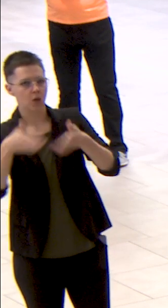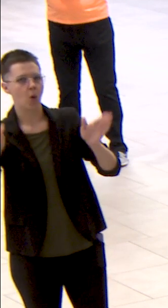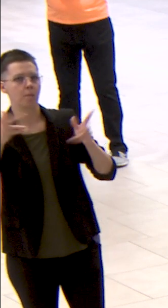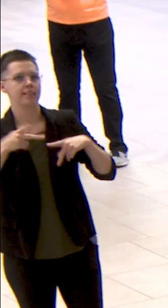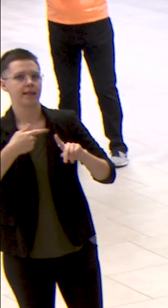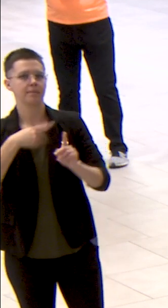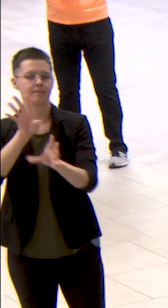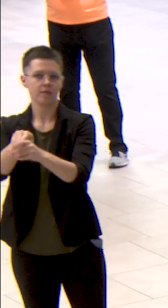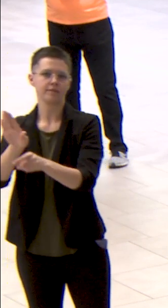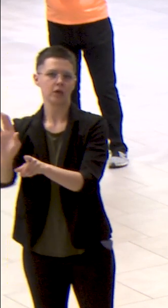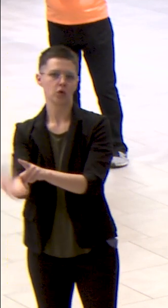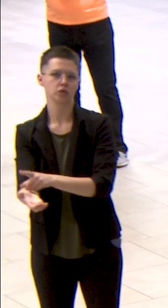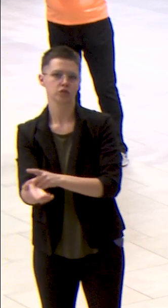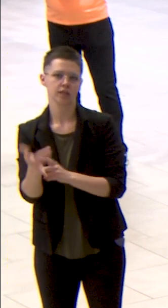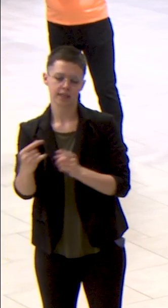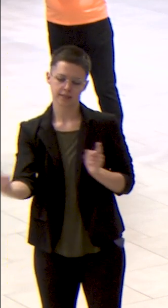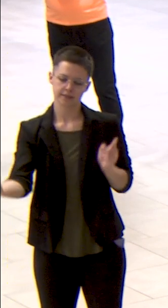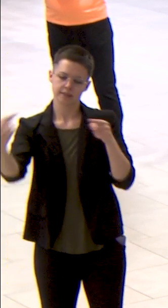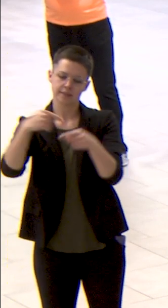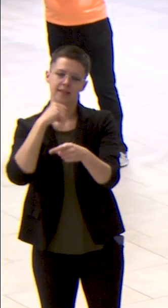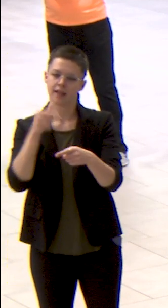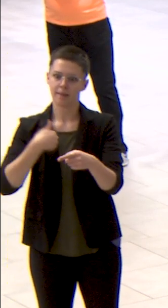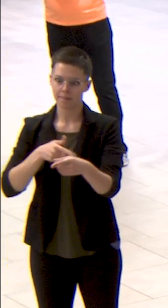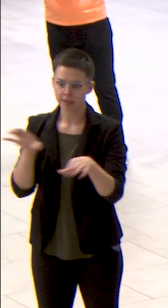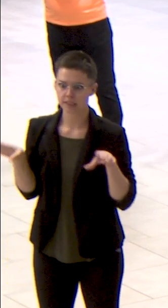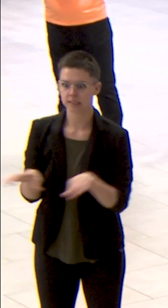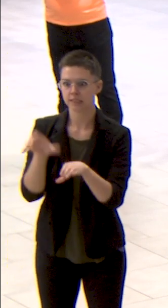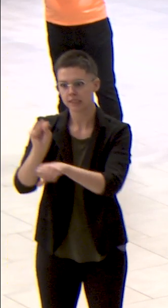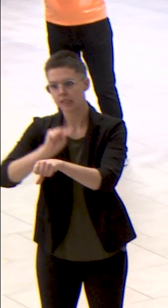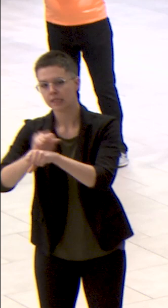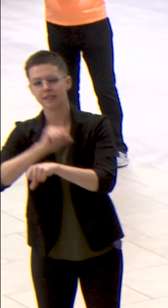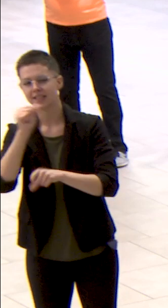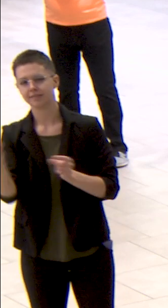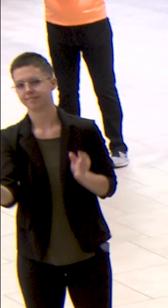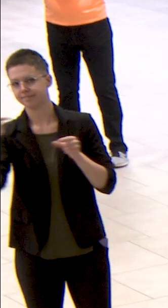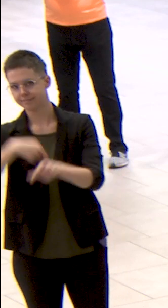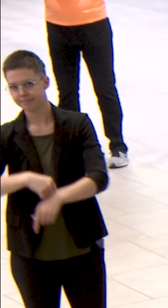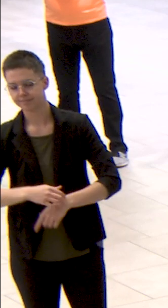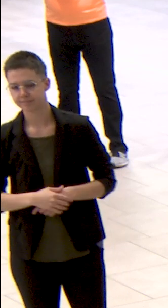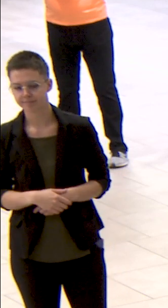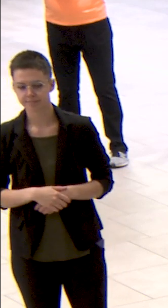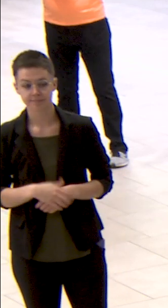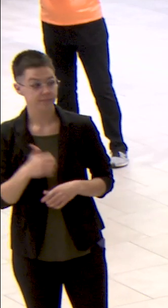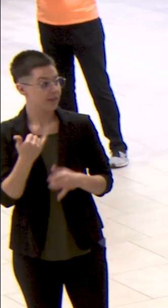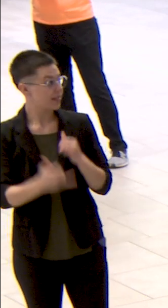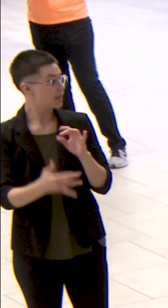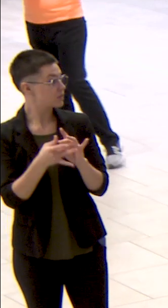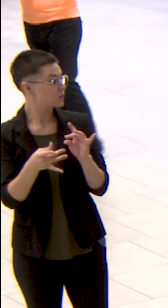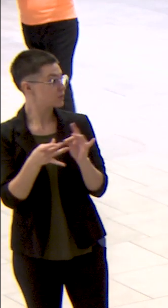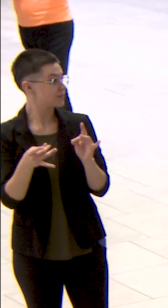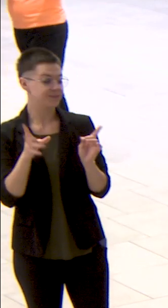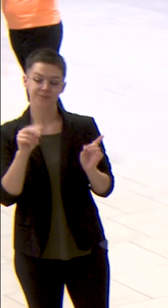their culture. And that's a two-way street. It's not just one way. So I'm sorry that's a long answer, but any last words?